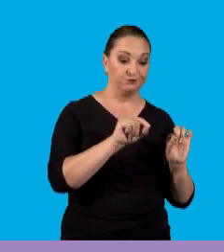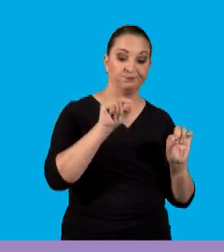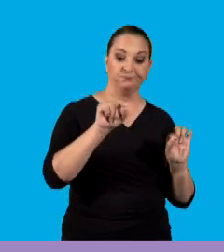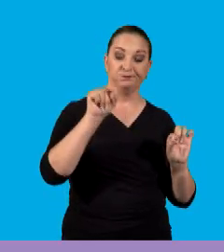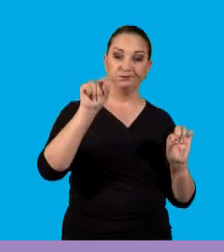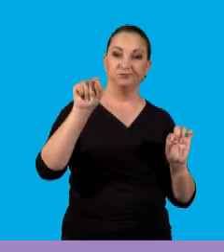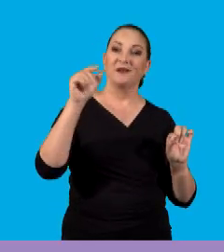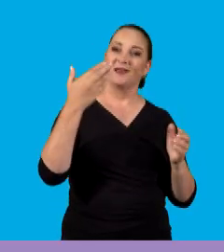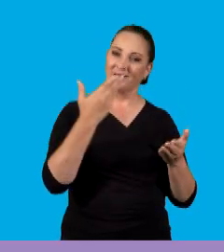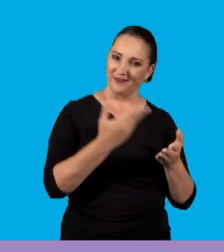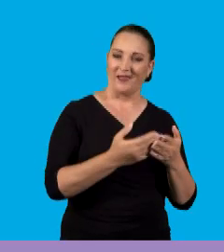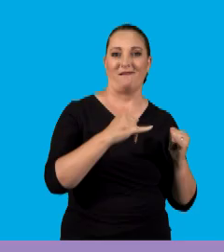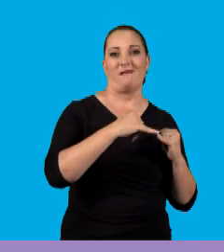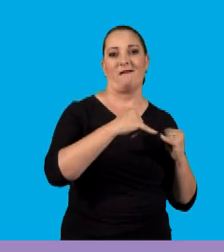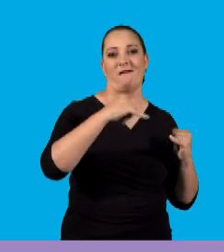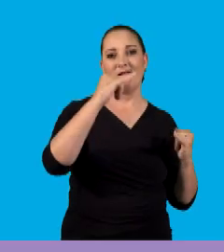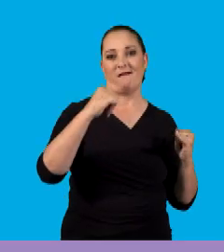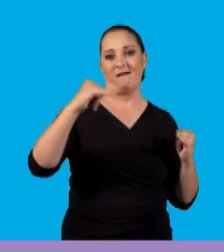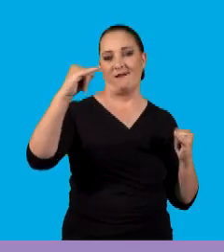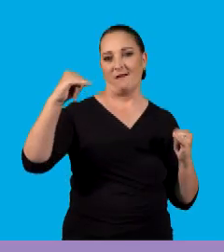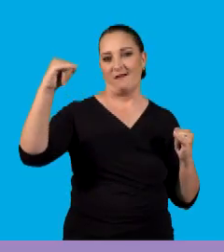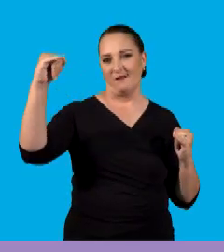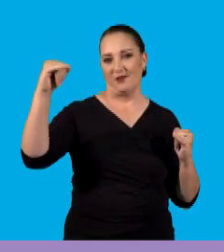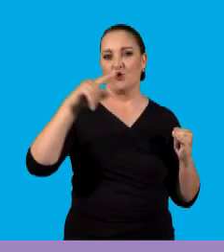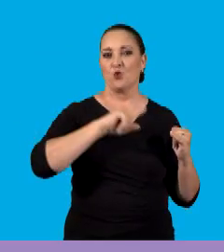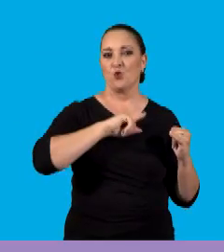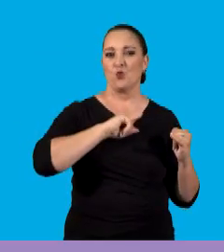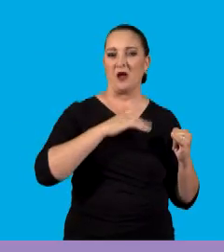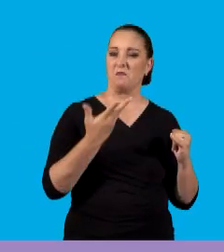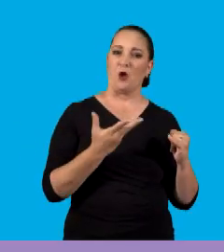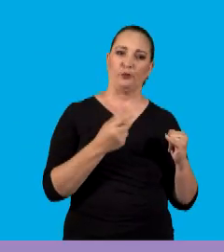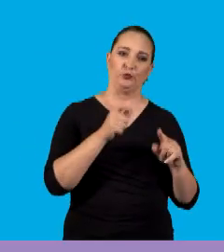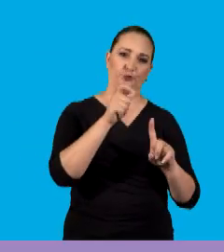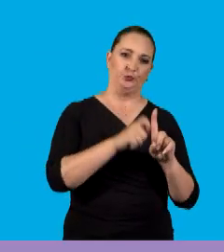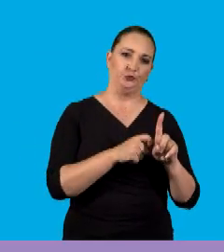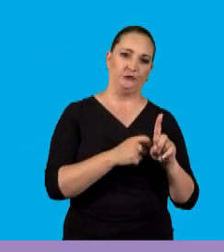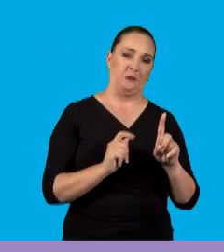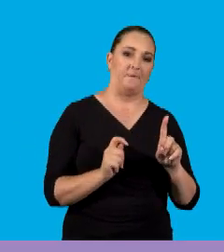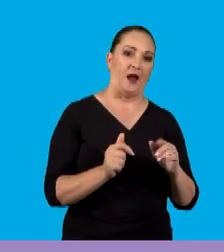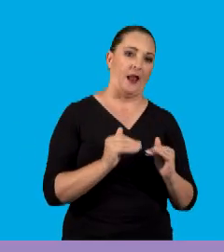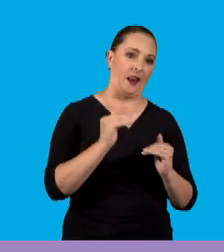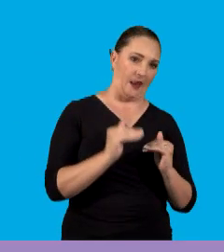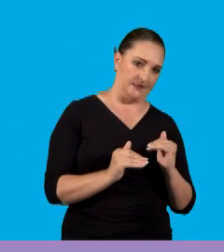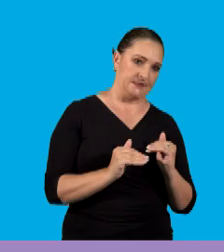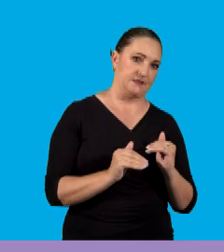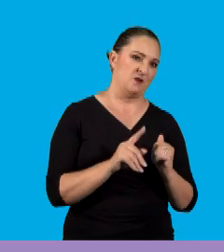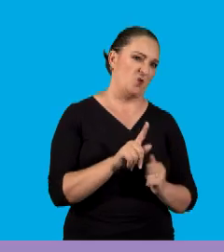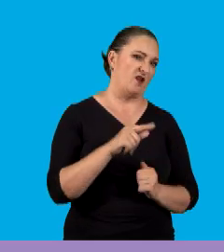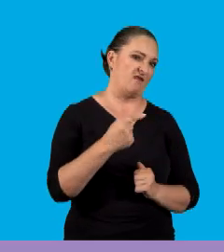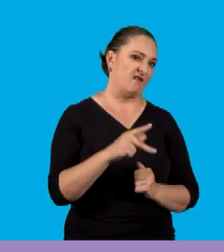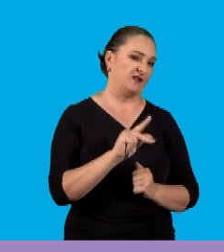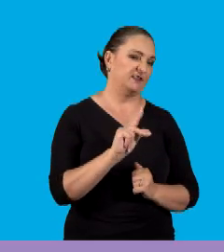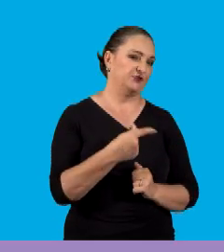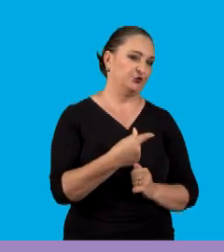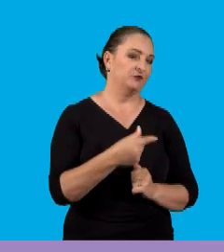points, because we can have somebody purchasing less than 1 kg of meat. So this means that